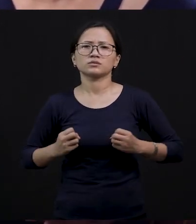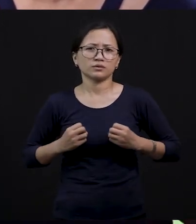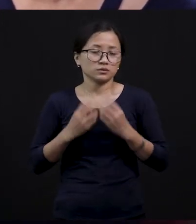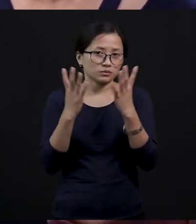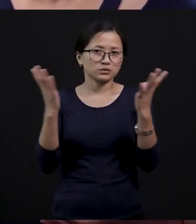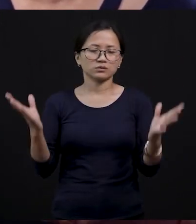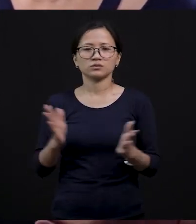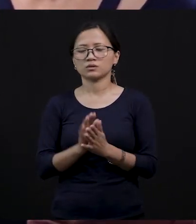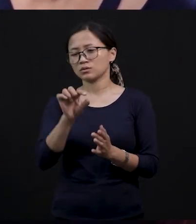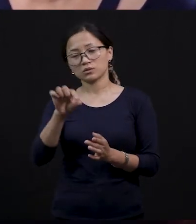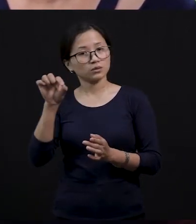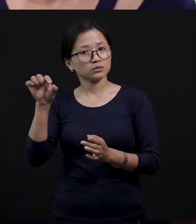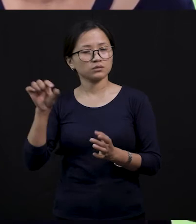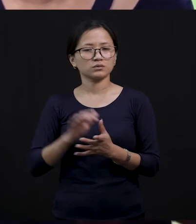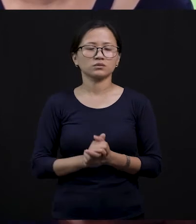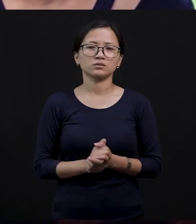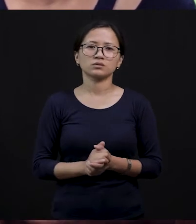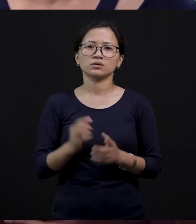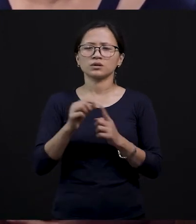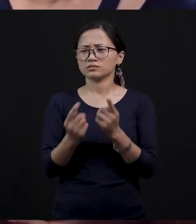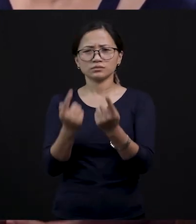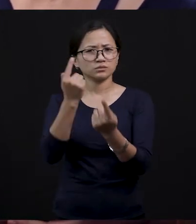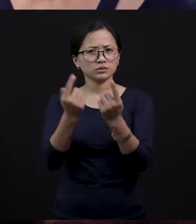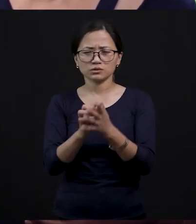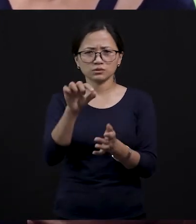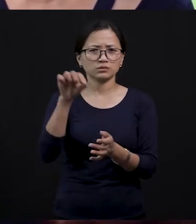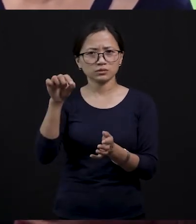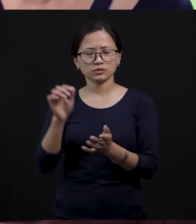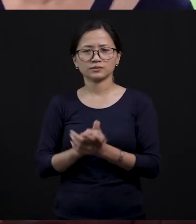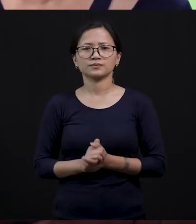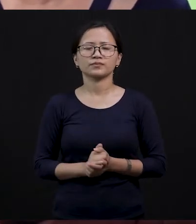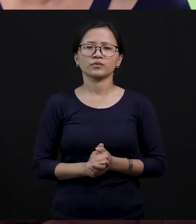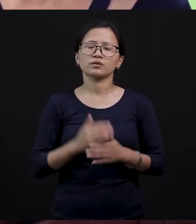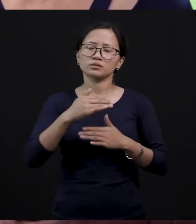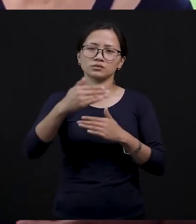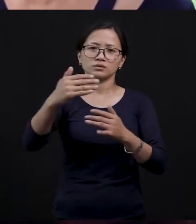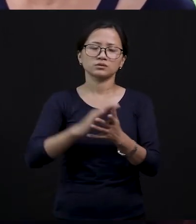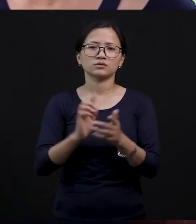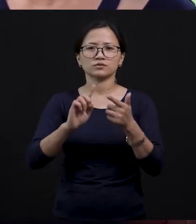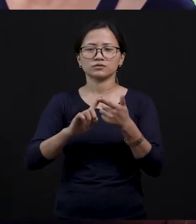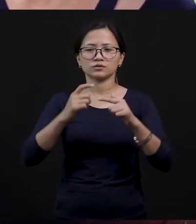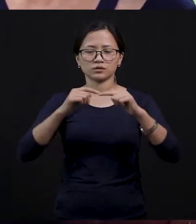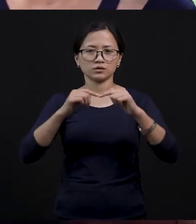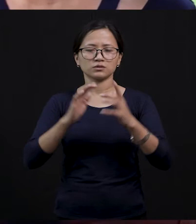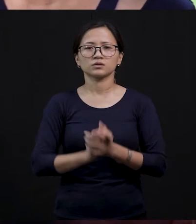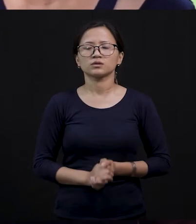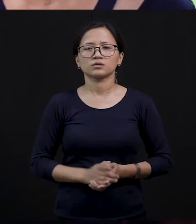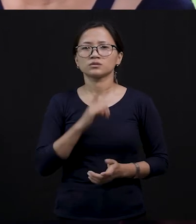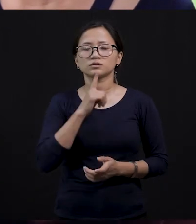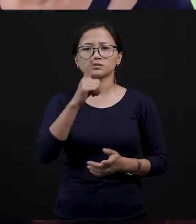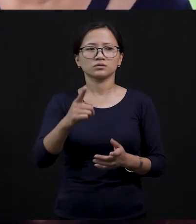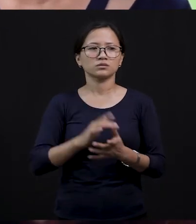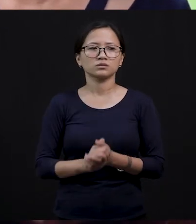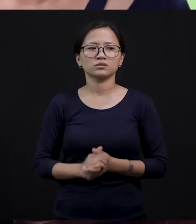So through elections, you express your political opinions. So the process of election is, I told you that there